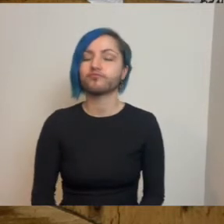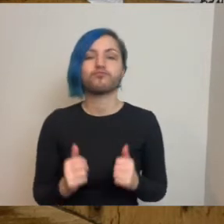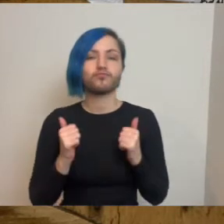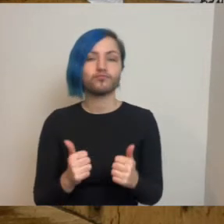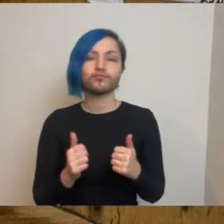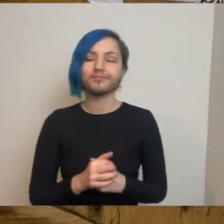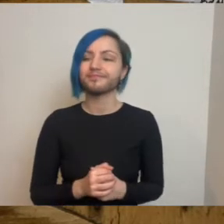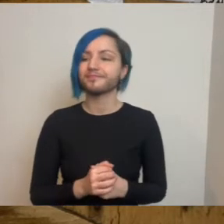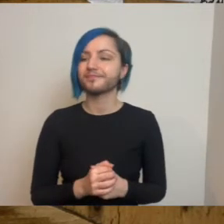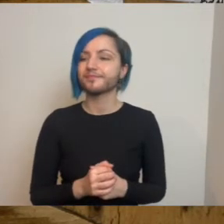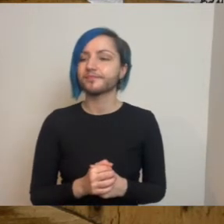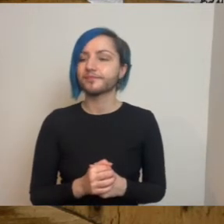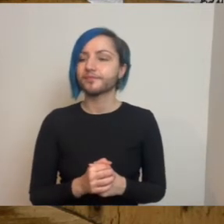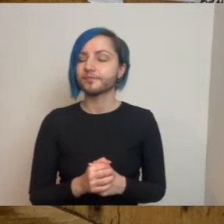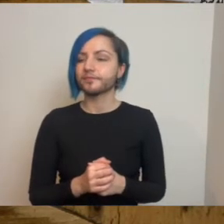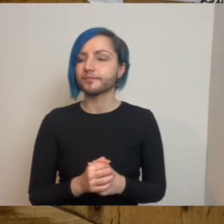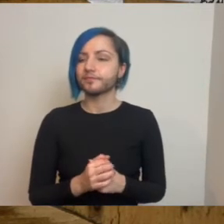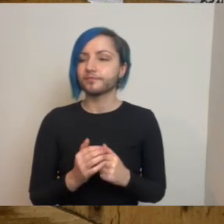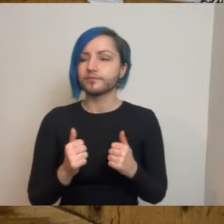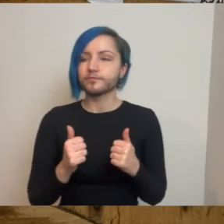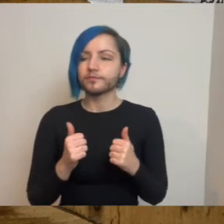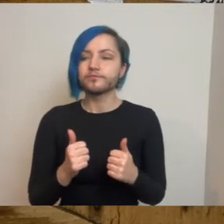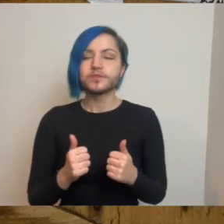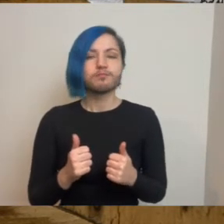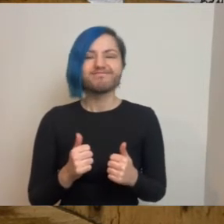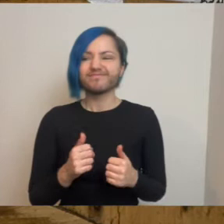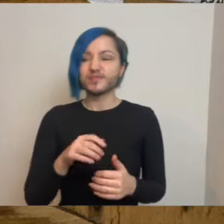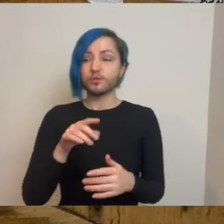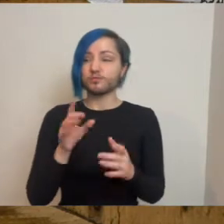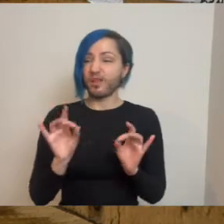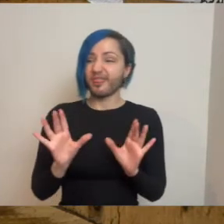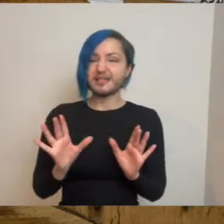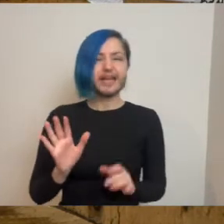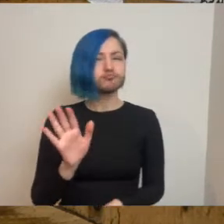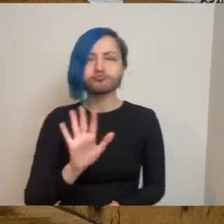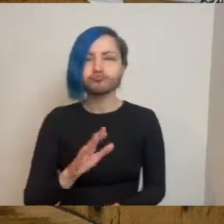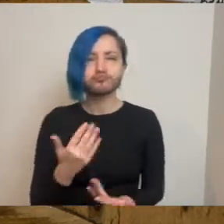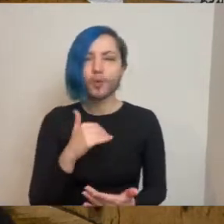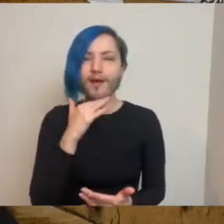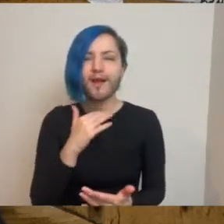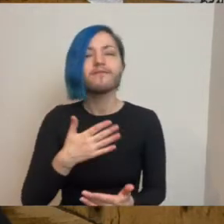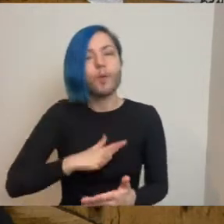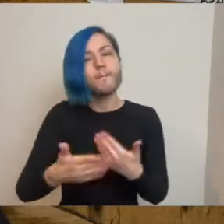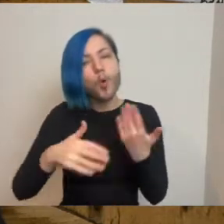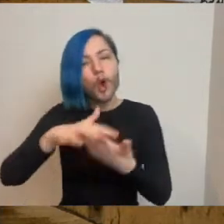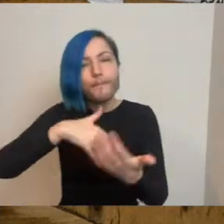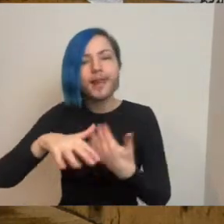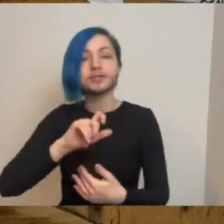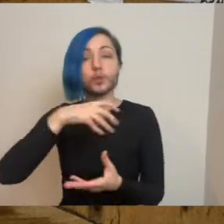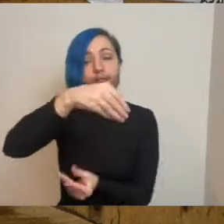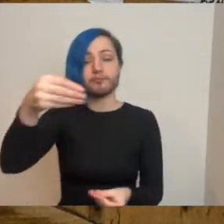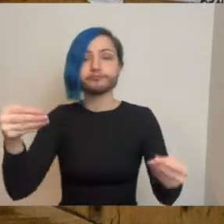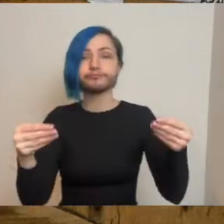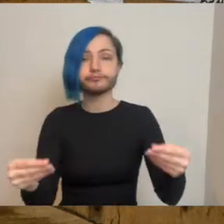Okay, now the thing is, I don't want to just do this, I want to make it more complex. So I'm going to turn it the